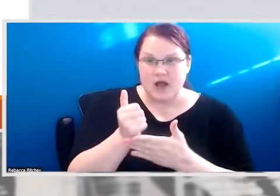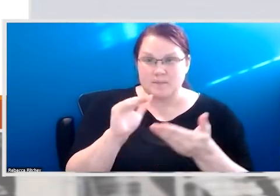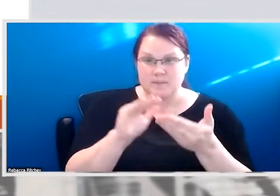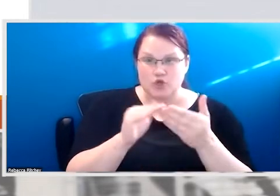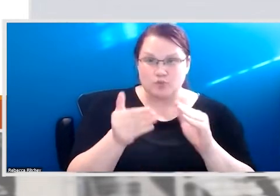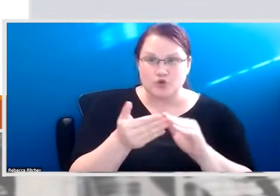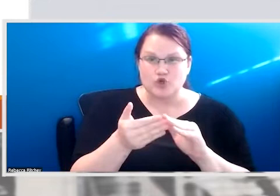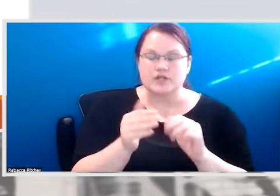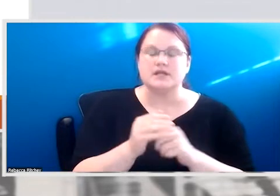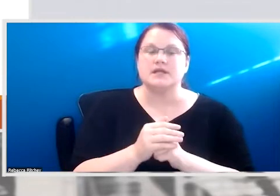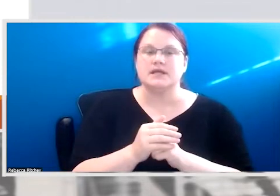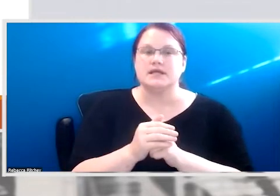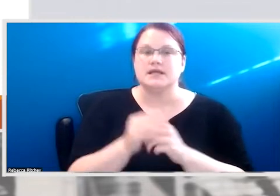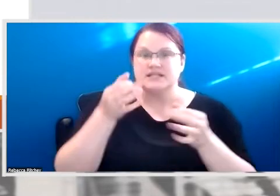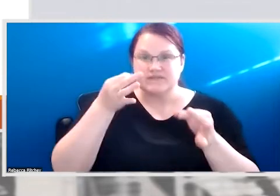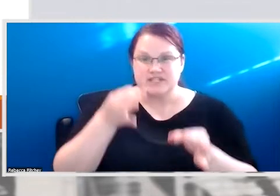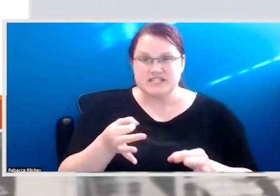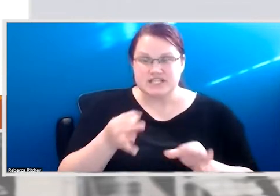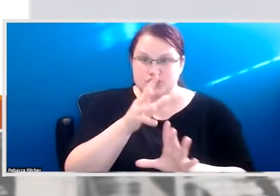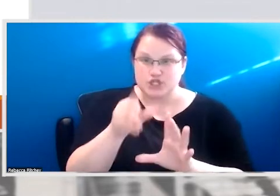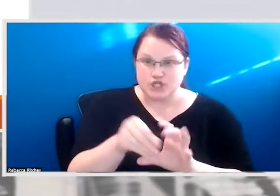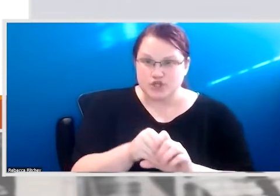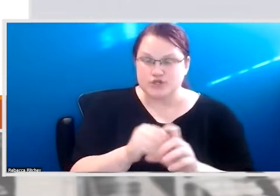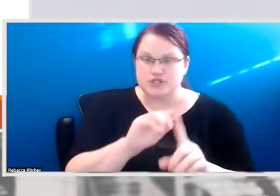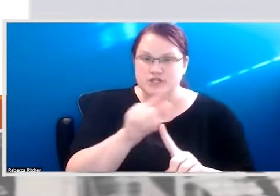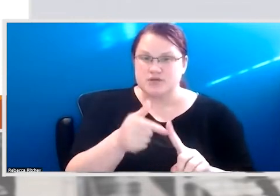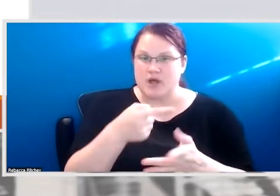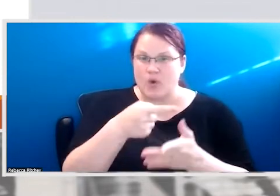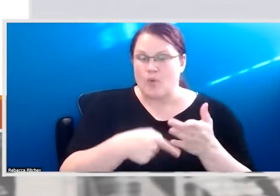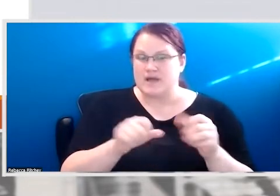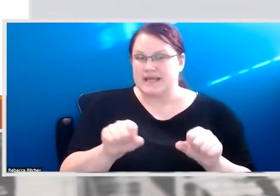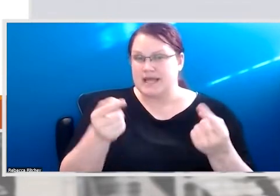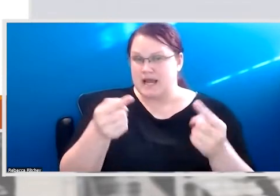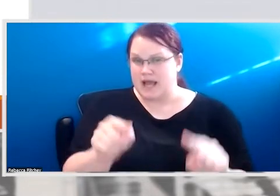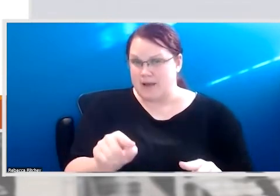come to decisions and conclusions about what can happen.